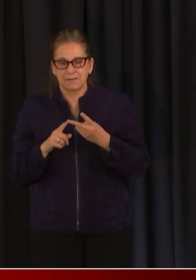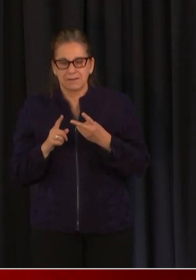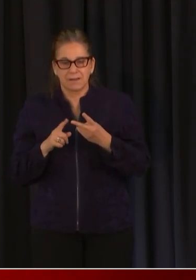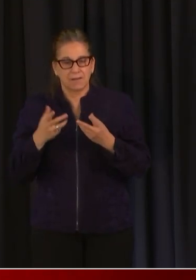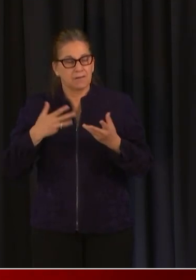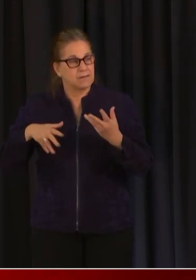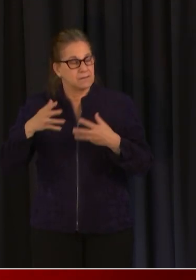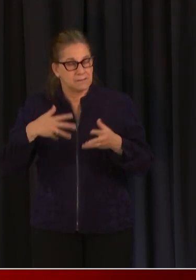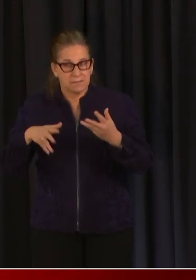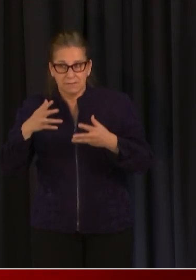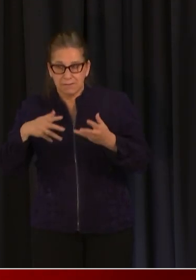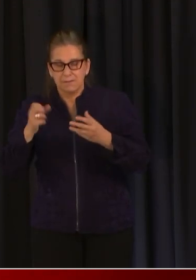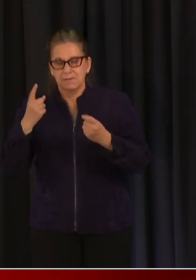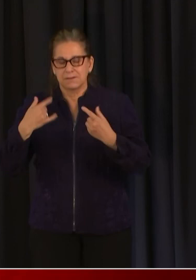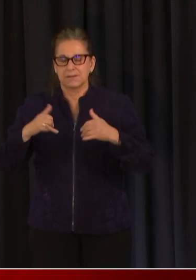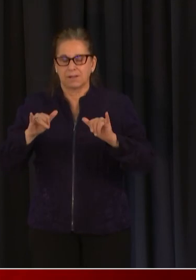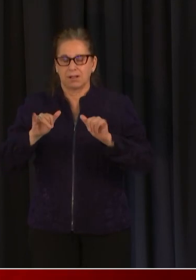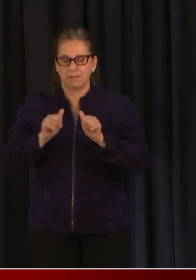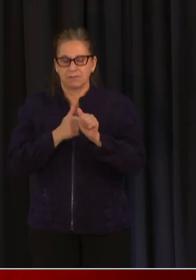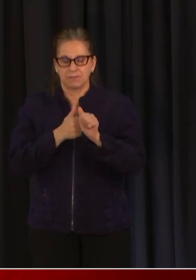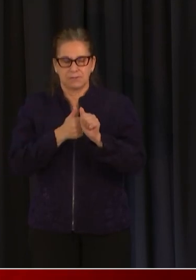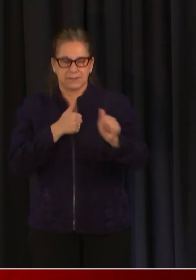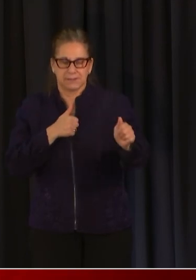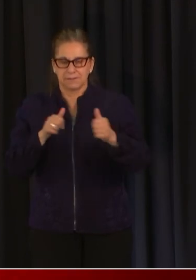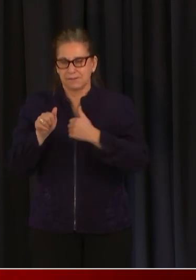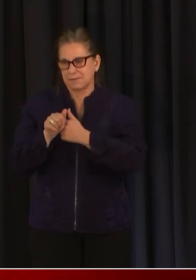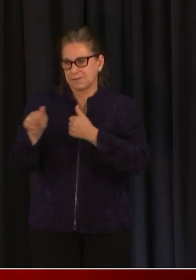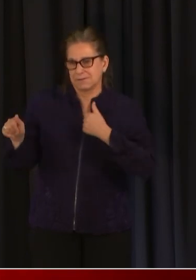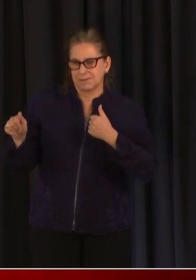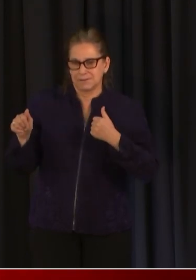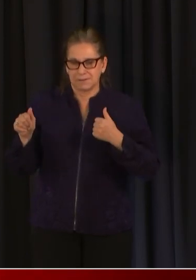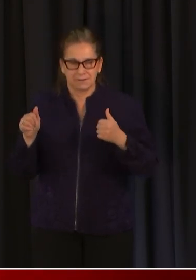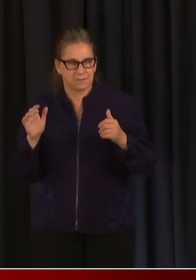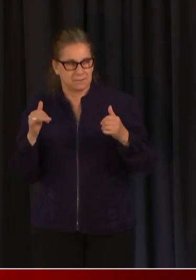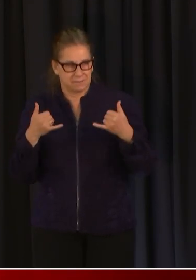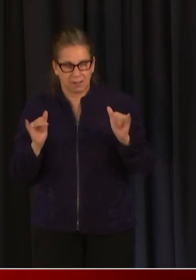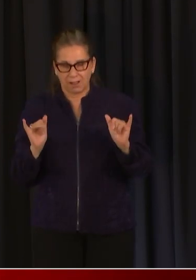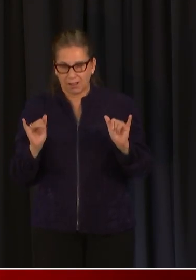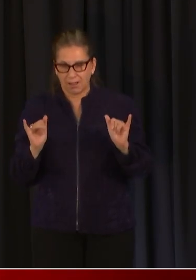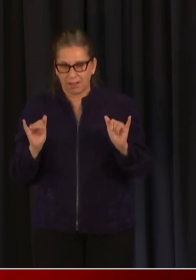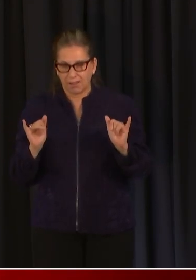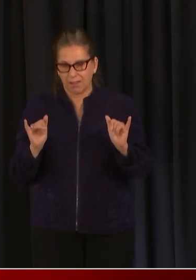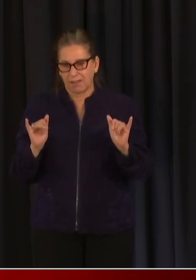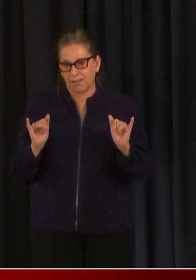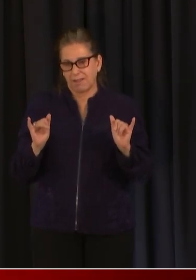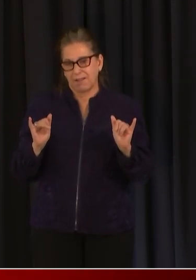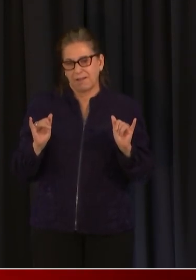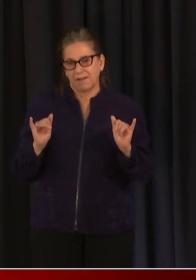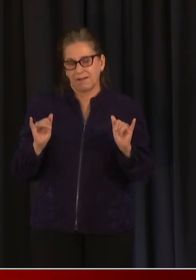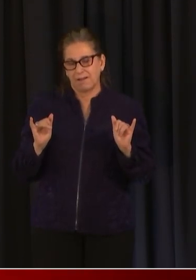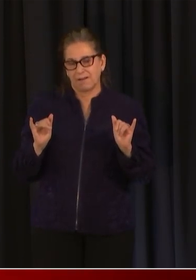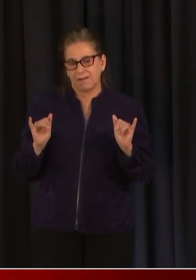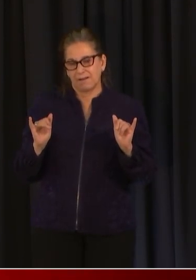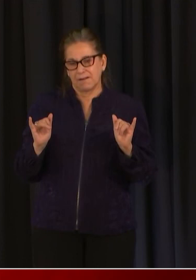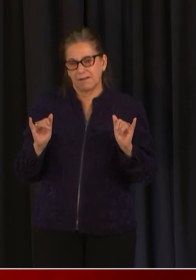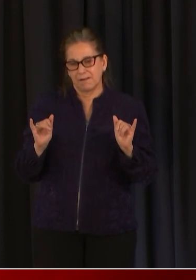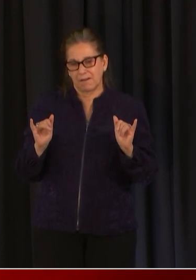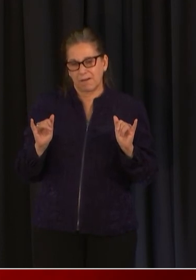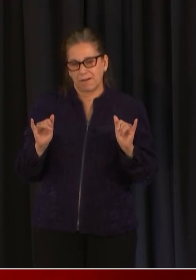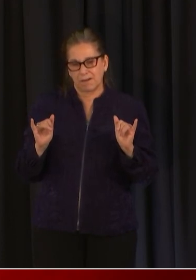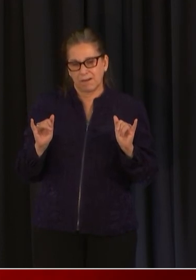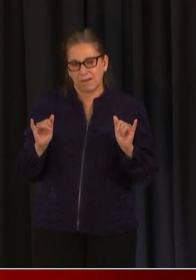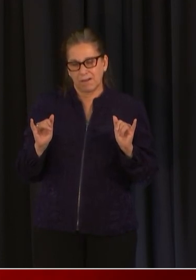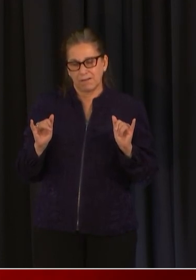of social distancing that we were continue to do, if things went the way we thought they might, then we would